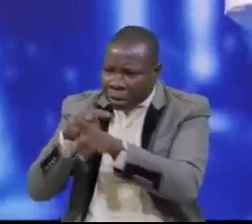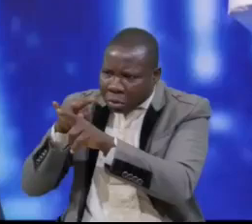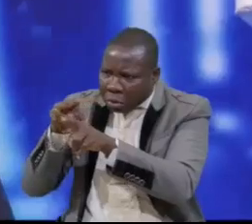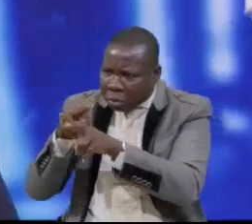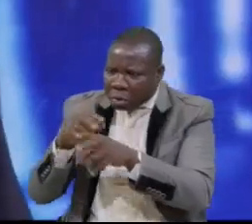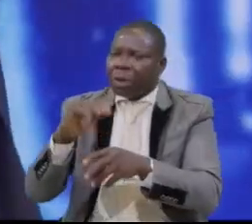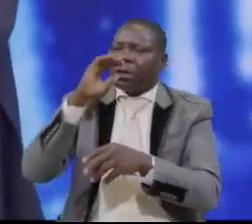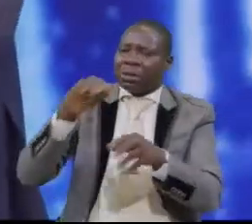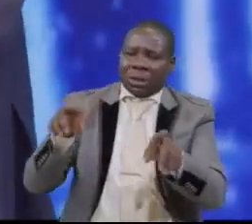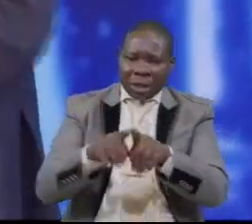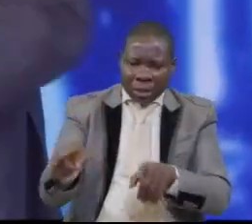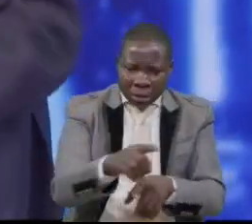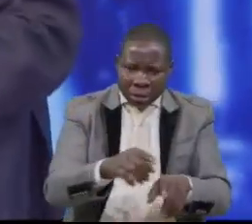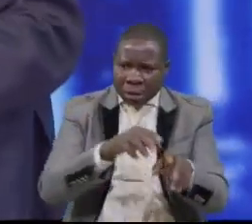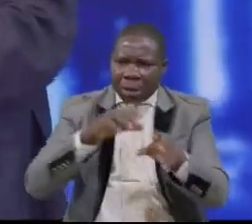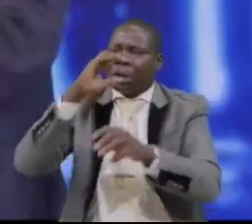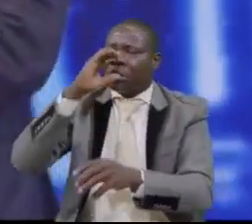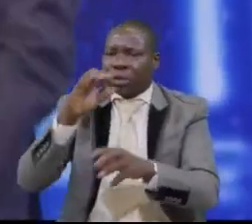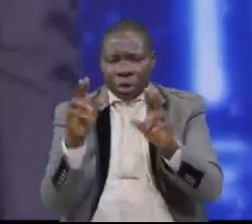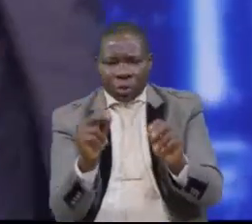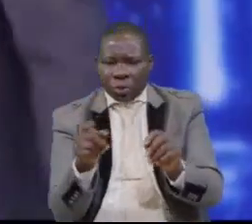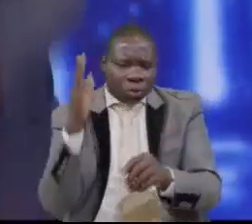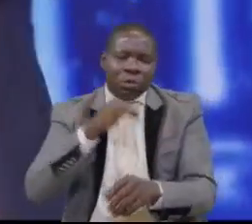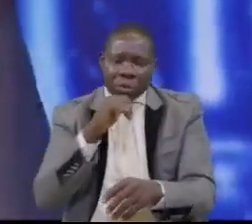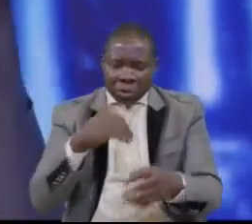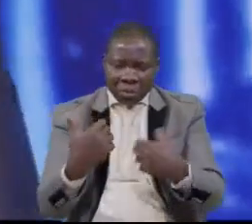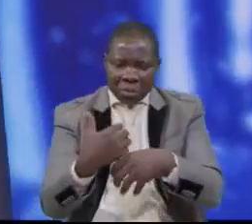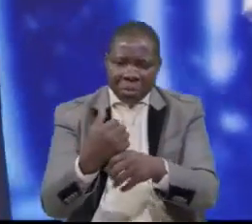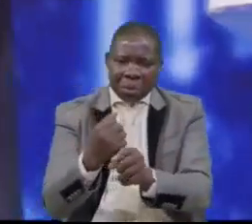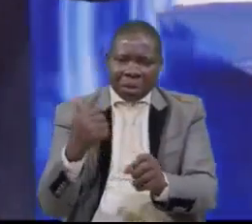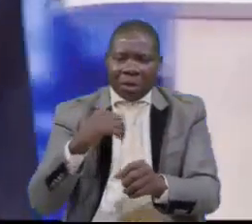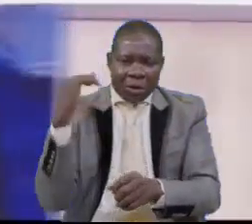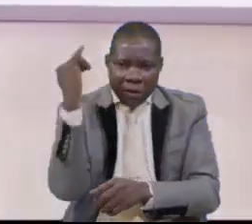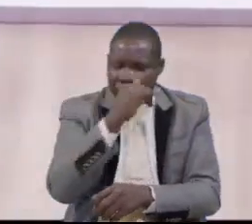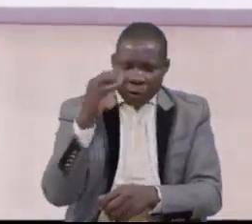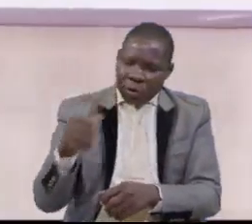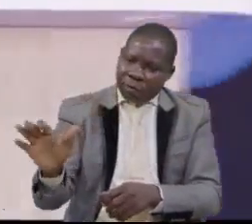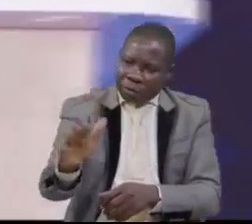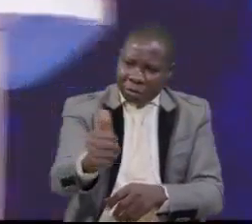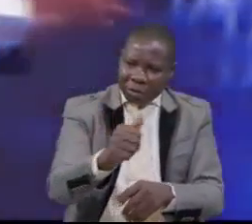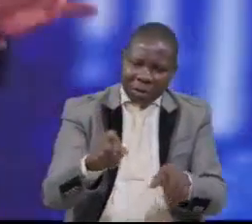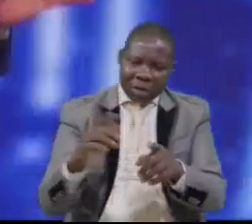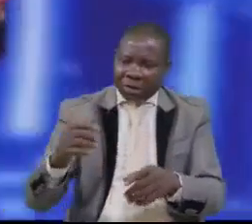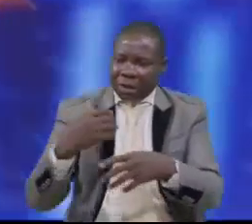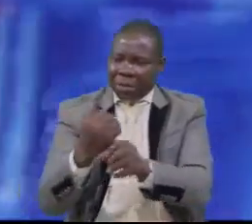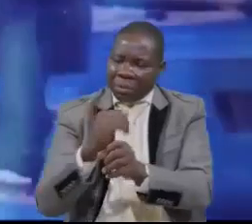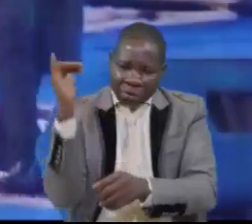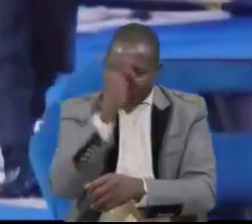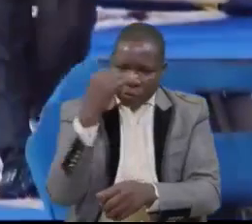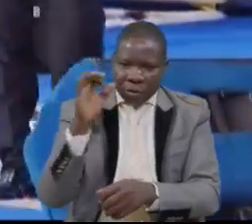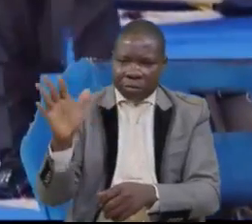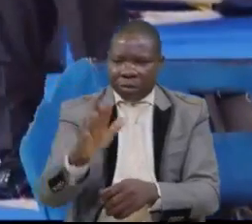don't you know make a fool of yourself that they are making fools on themselves that's the reason why Daniel